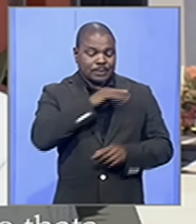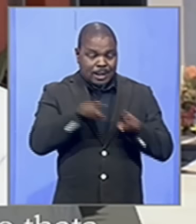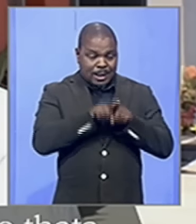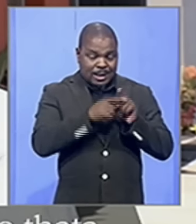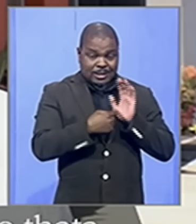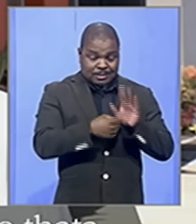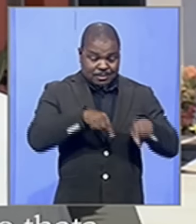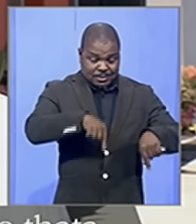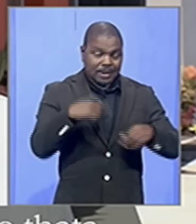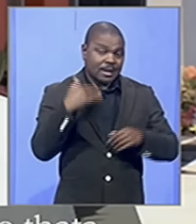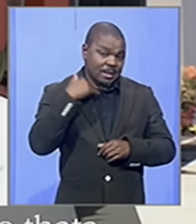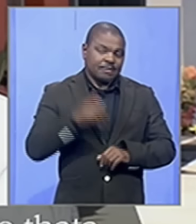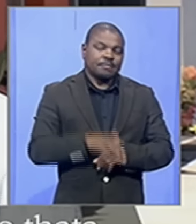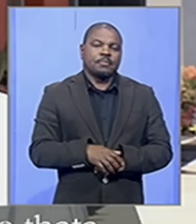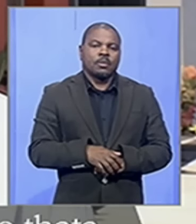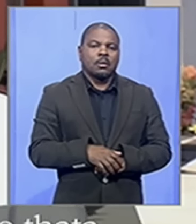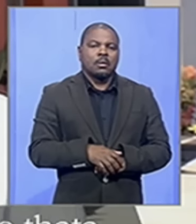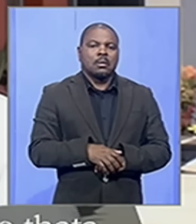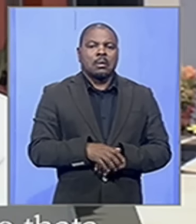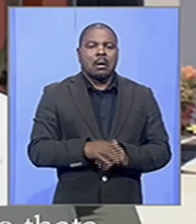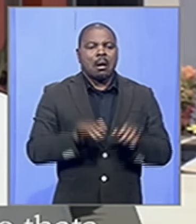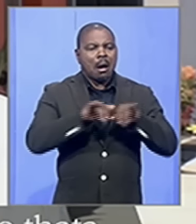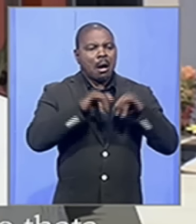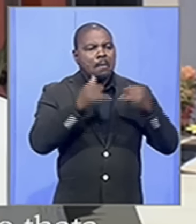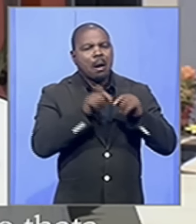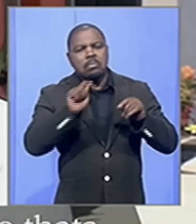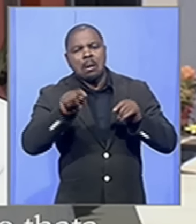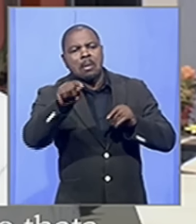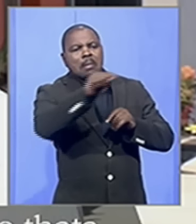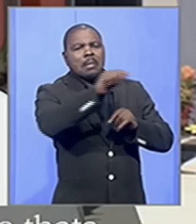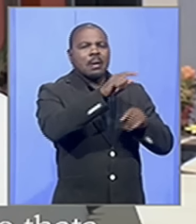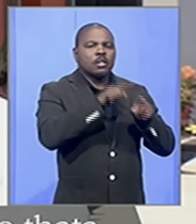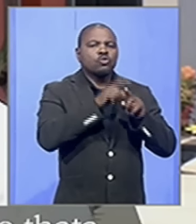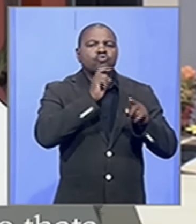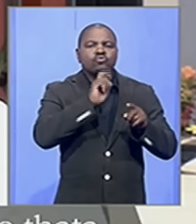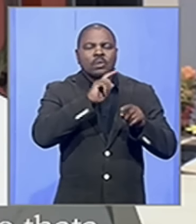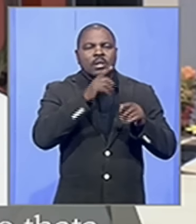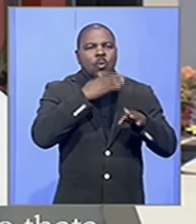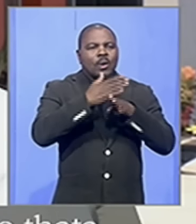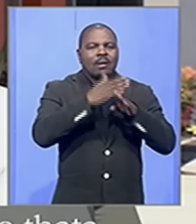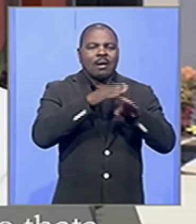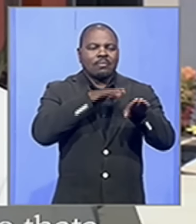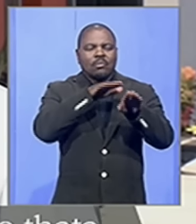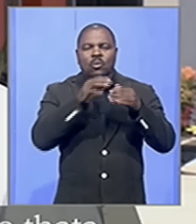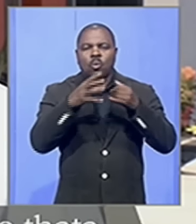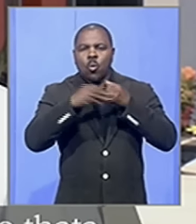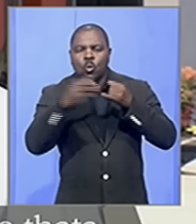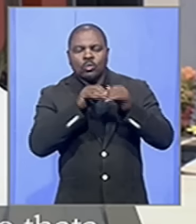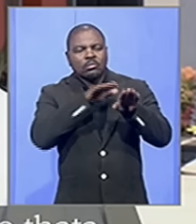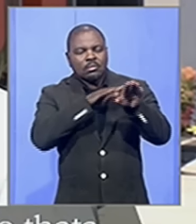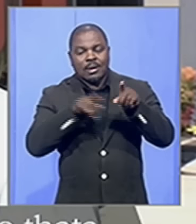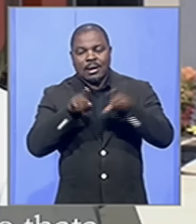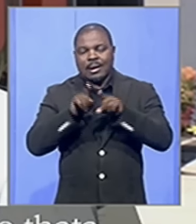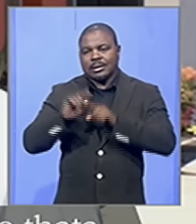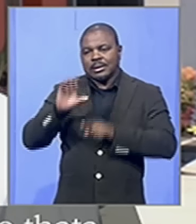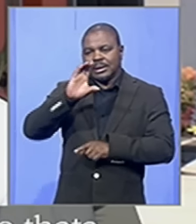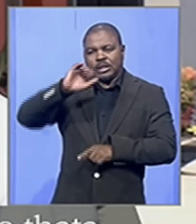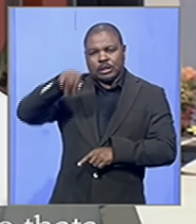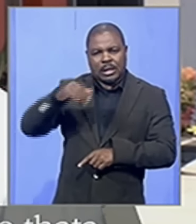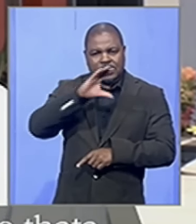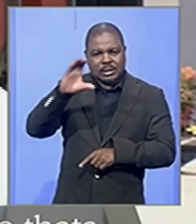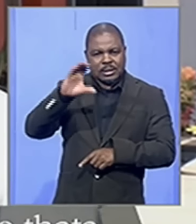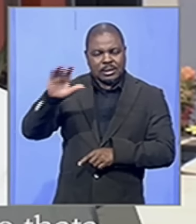Alexandra, we are surrounded by companies that are doing carpentry. We also have a school which is CJC, Central Johannesburg College,